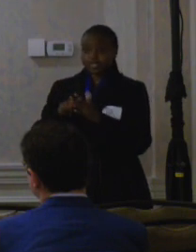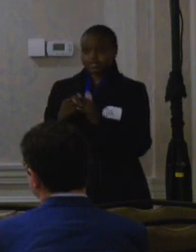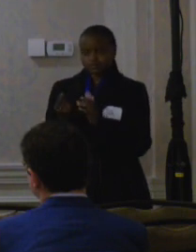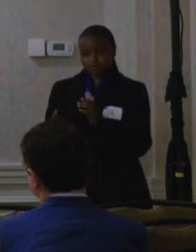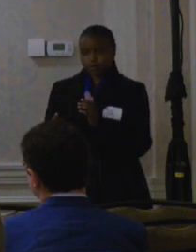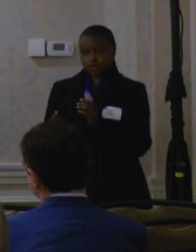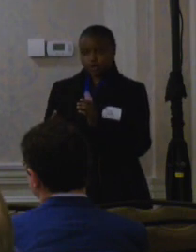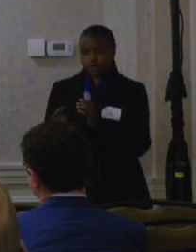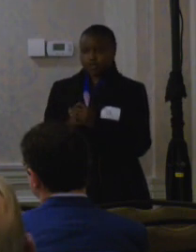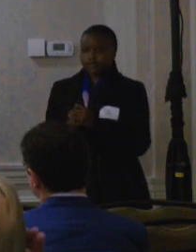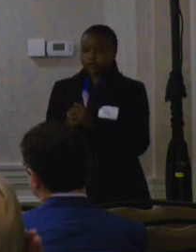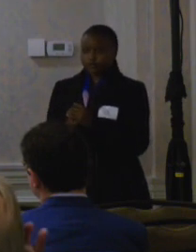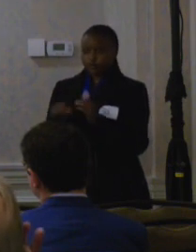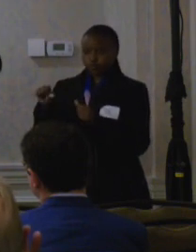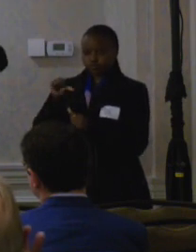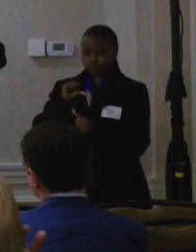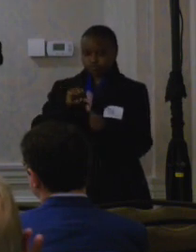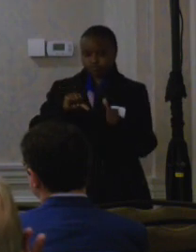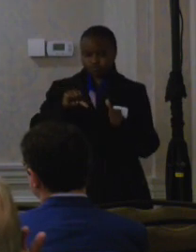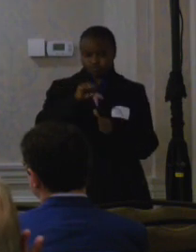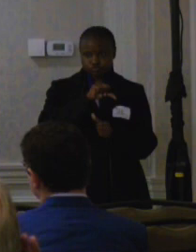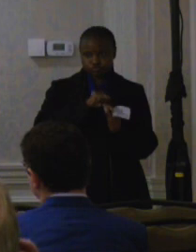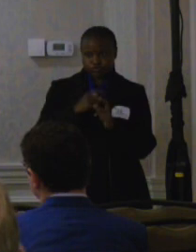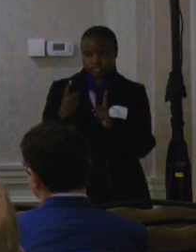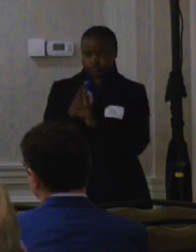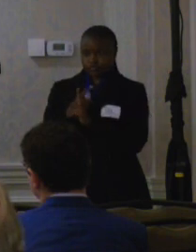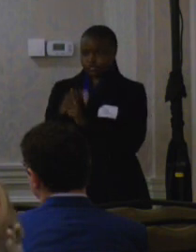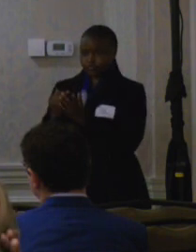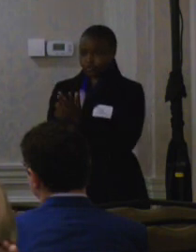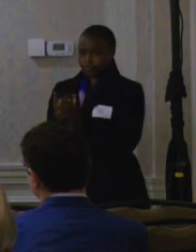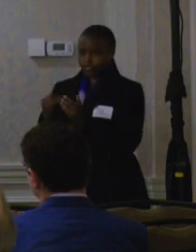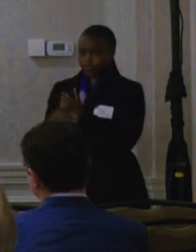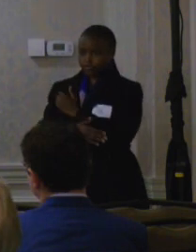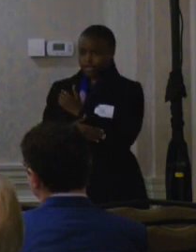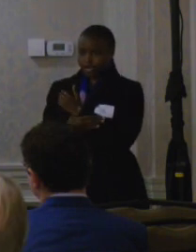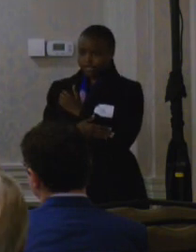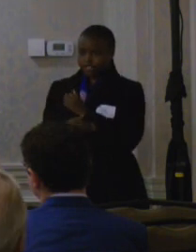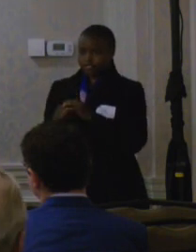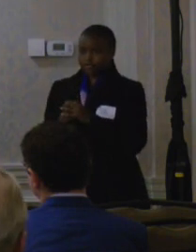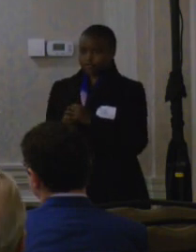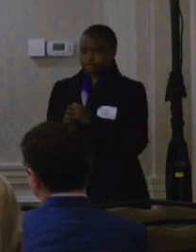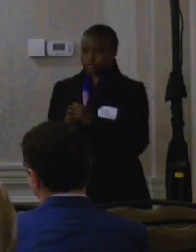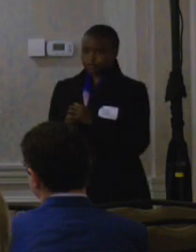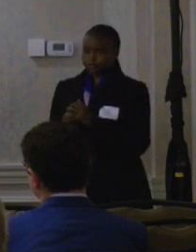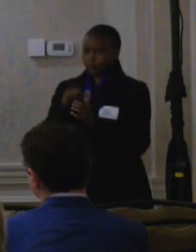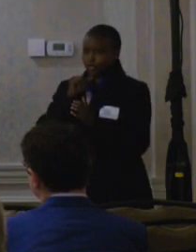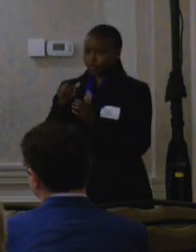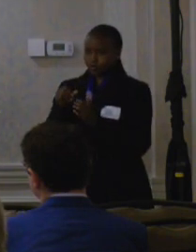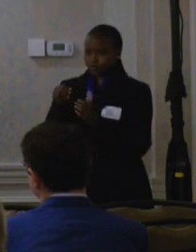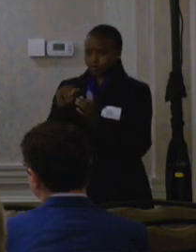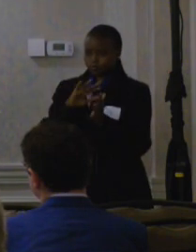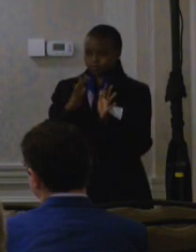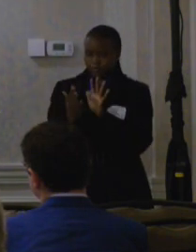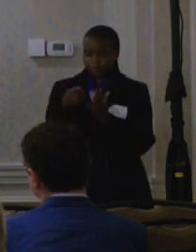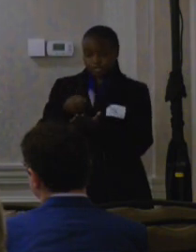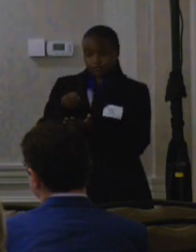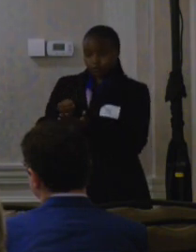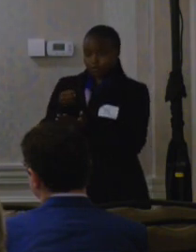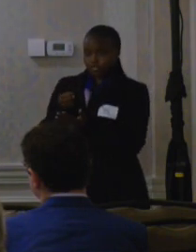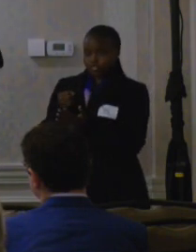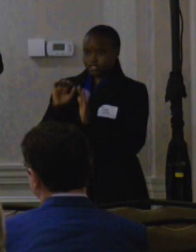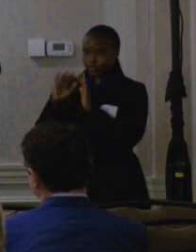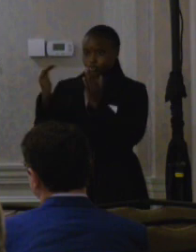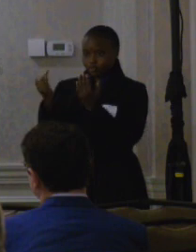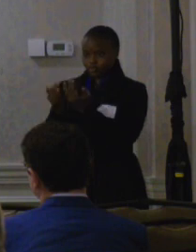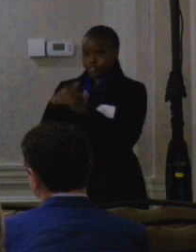scale, even if we have to rotate them around parts of countries, right? We can't necessarily roll everything from a budget perspective universally